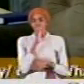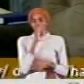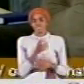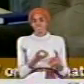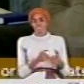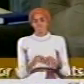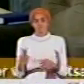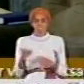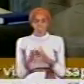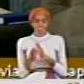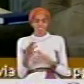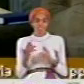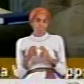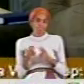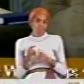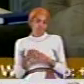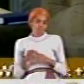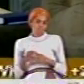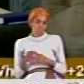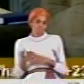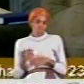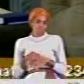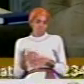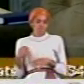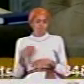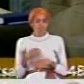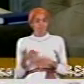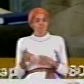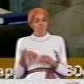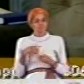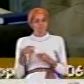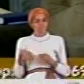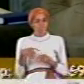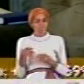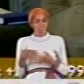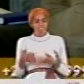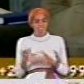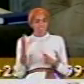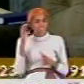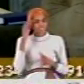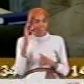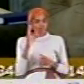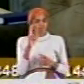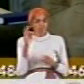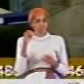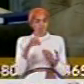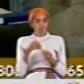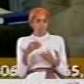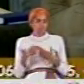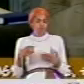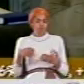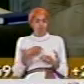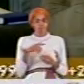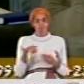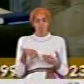round up, but let's hear like two more before we round up. Let's